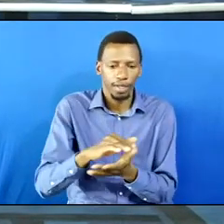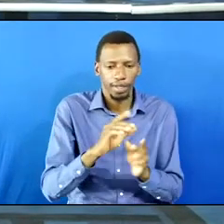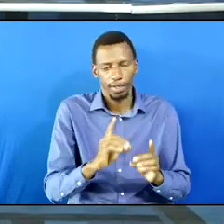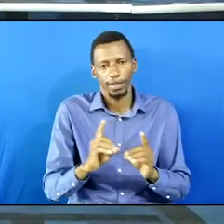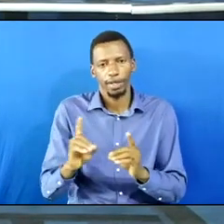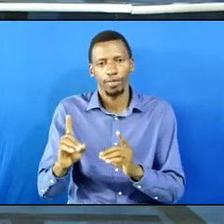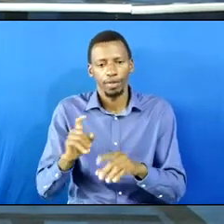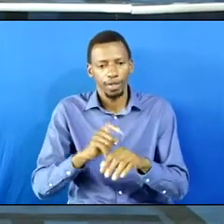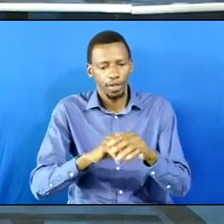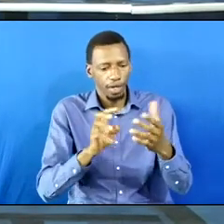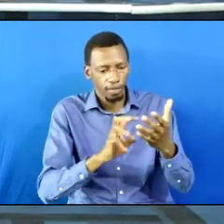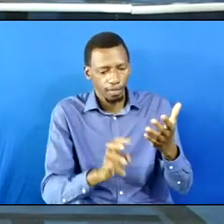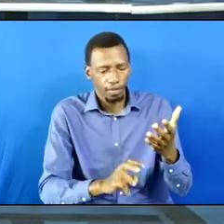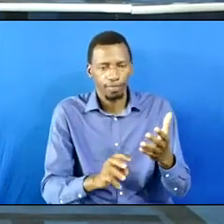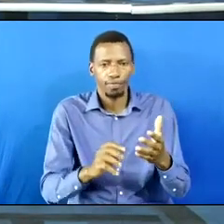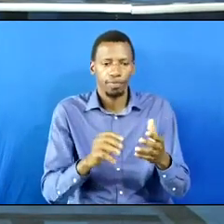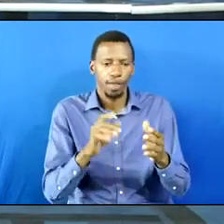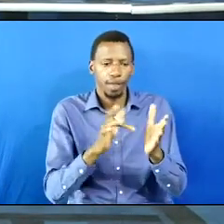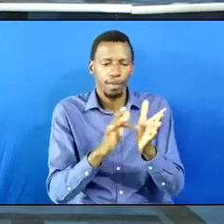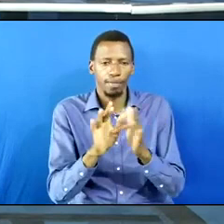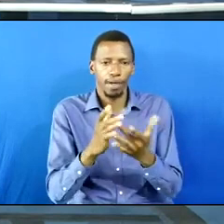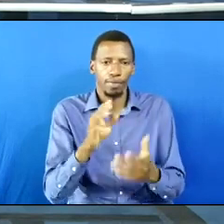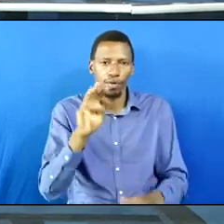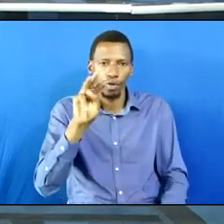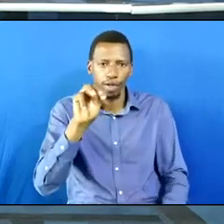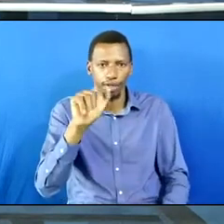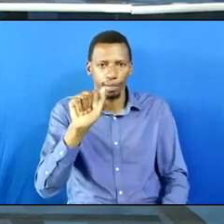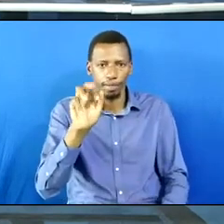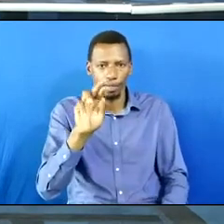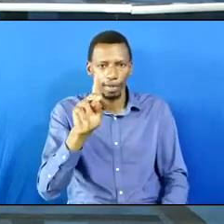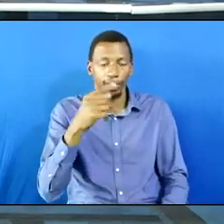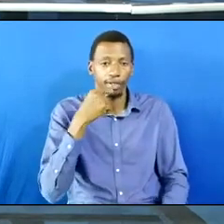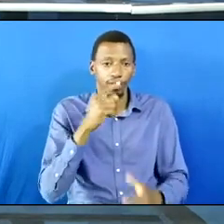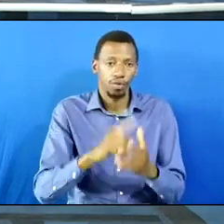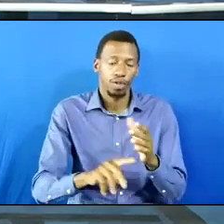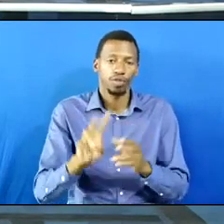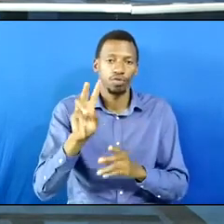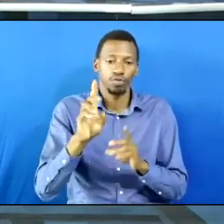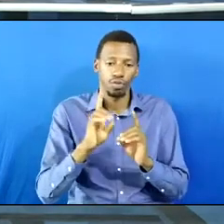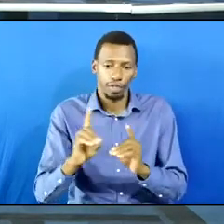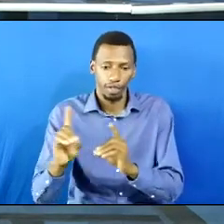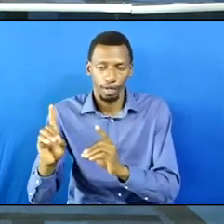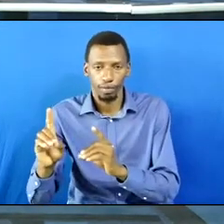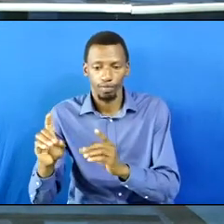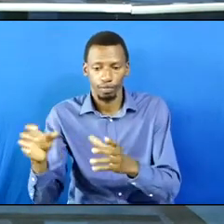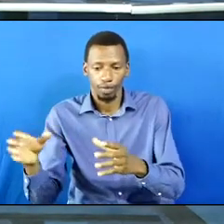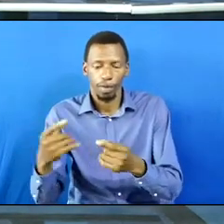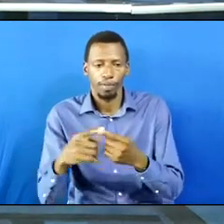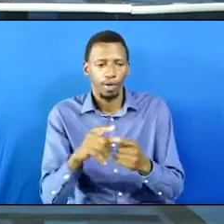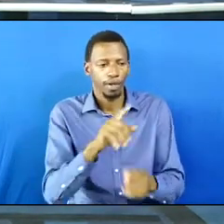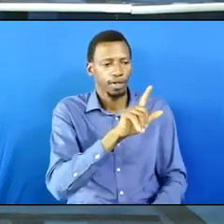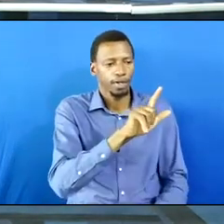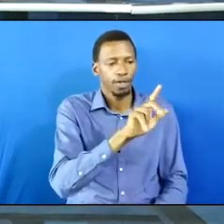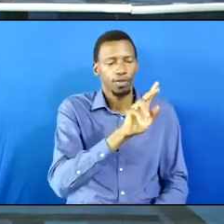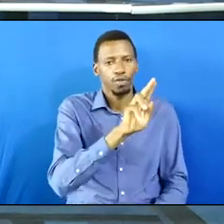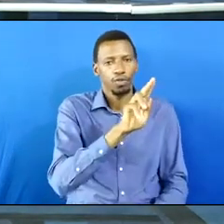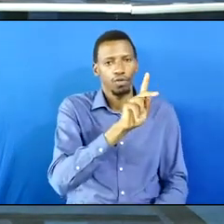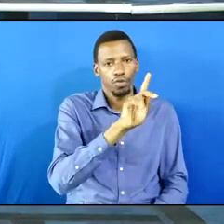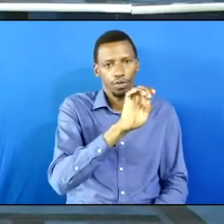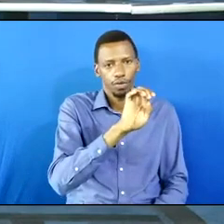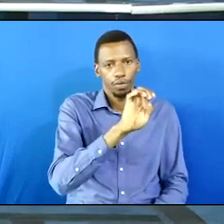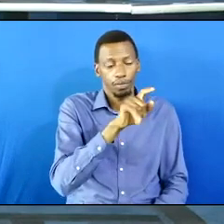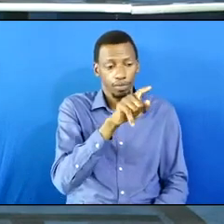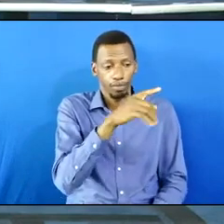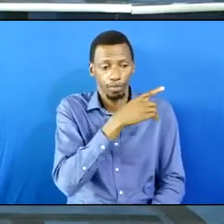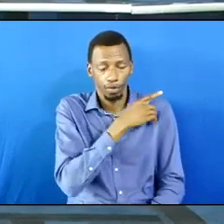disciples. When you read in the book of Mark, he says he sent two disciples. But when you go to Luke, I think because he's a doctor, he was a